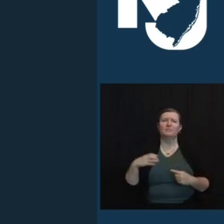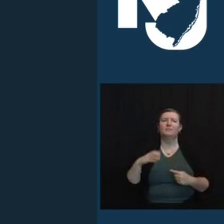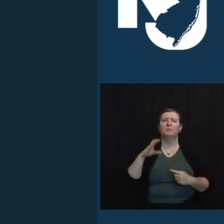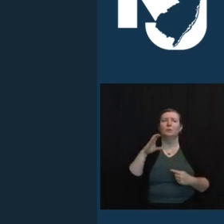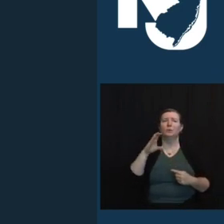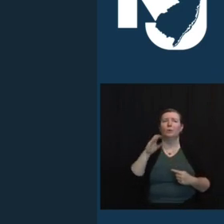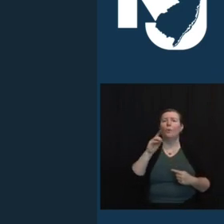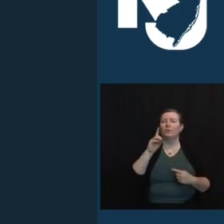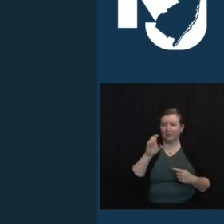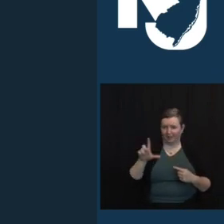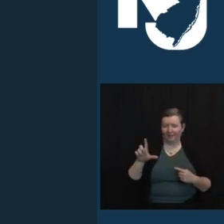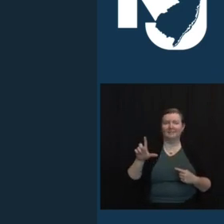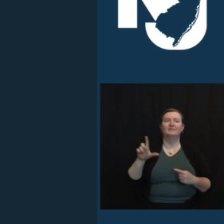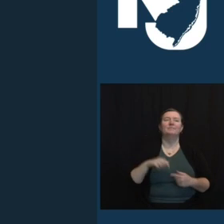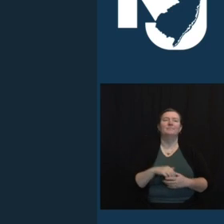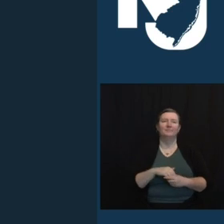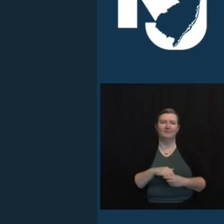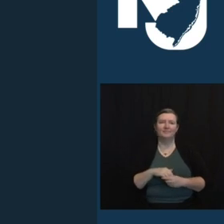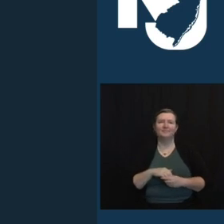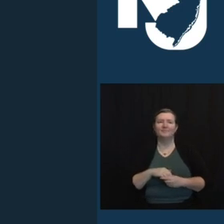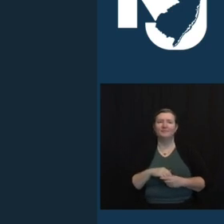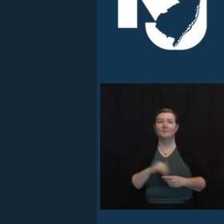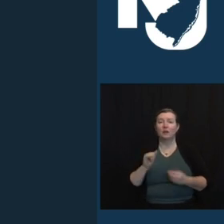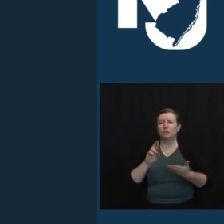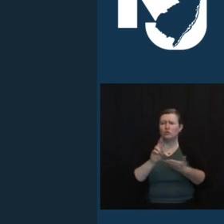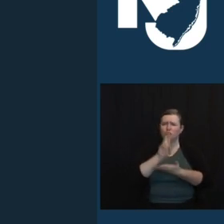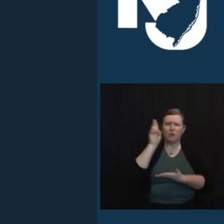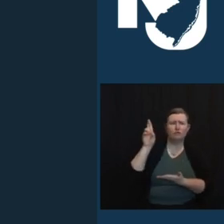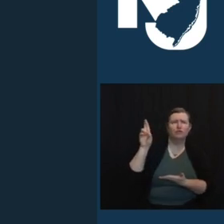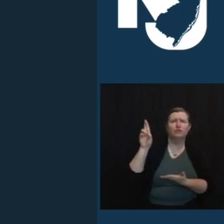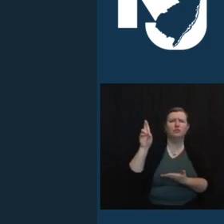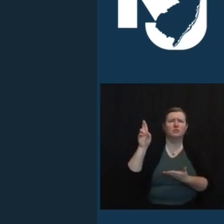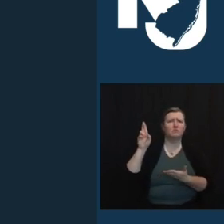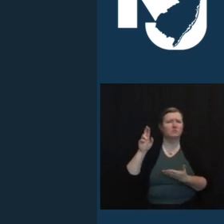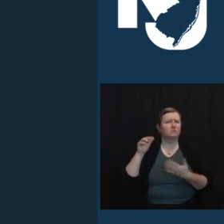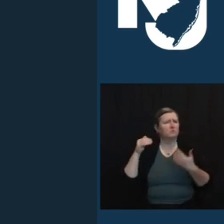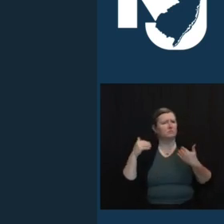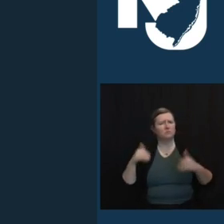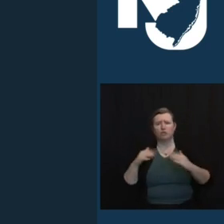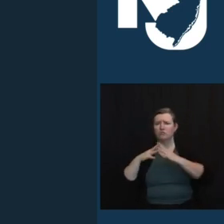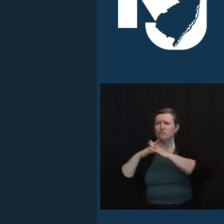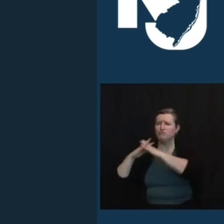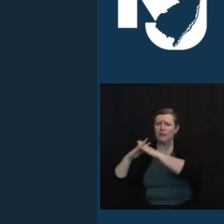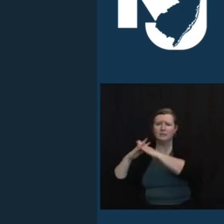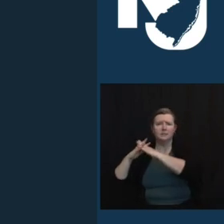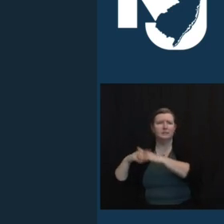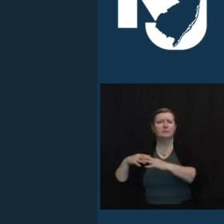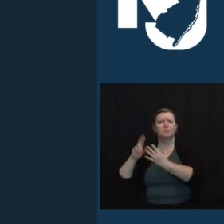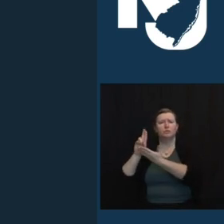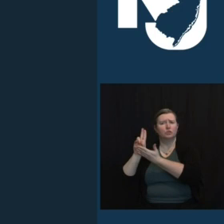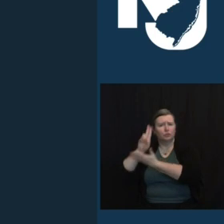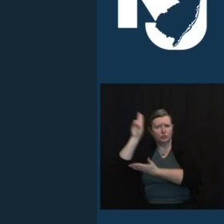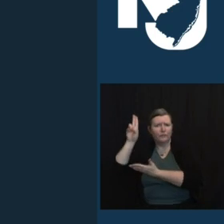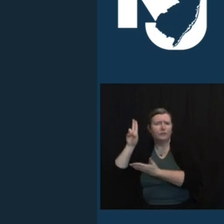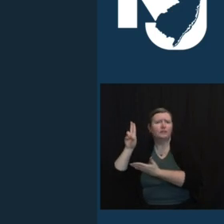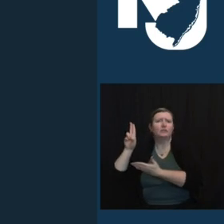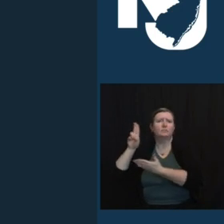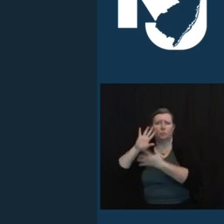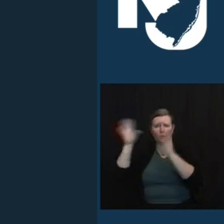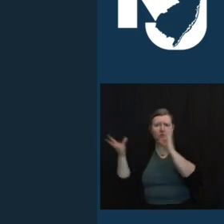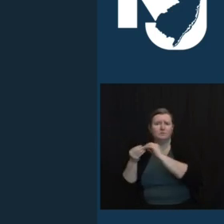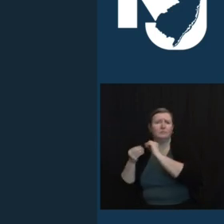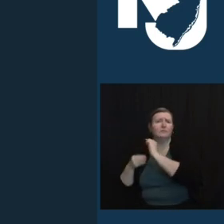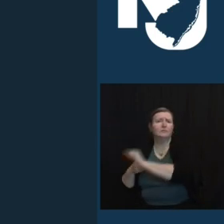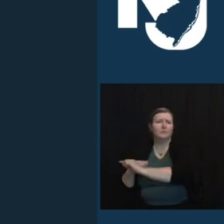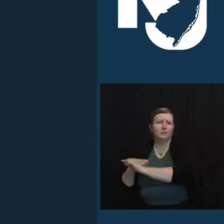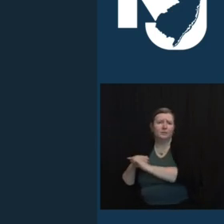this conversation earlier, not only is Rutgers one of the better wrestling university sides in the country and has